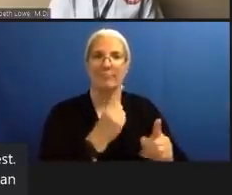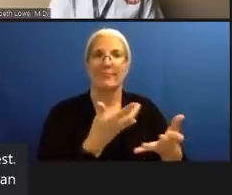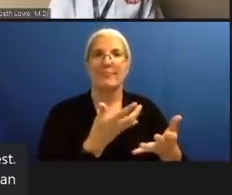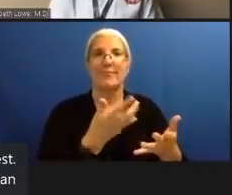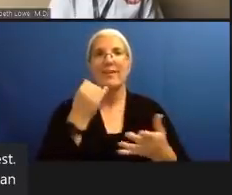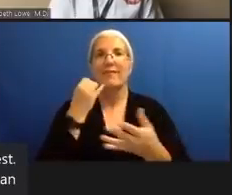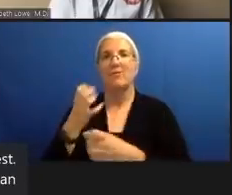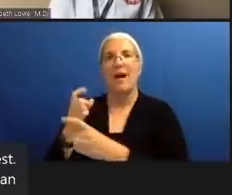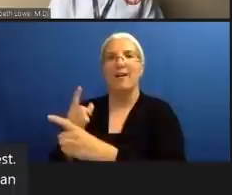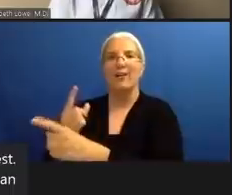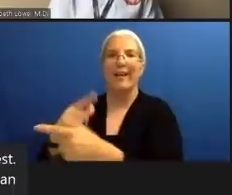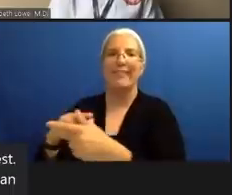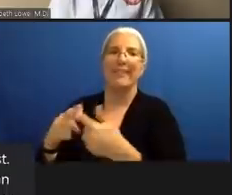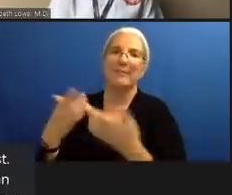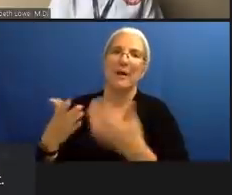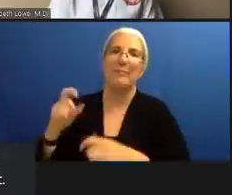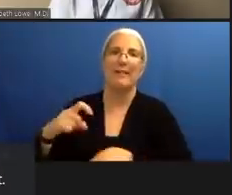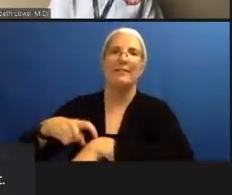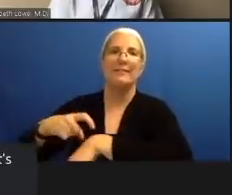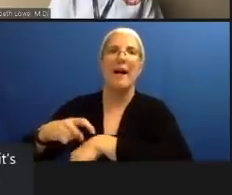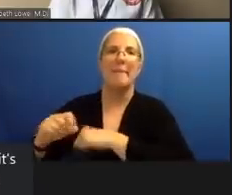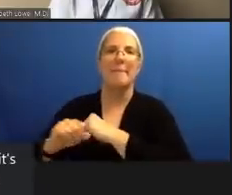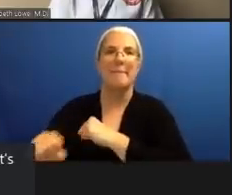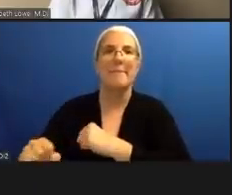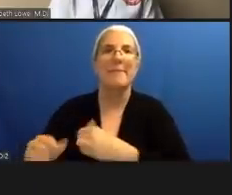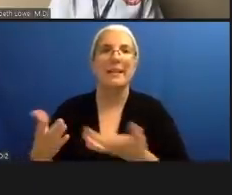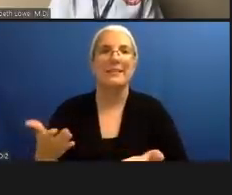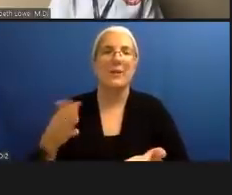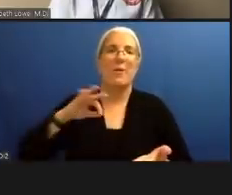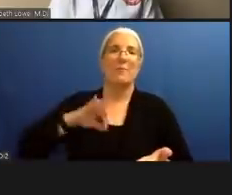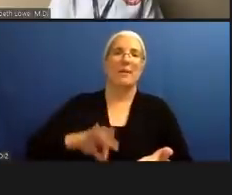that might be useful, but in most situations, it's really hard to,